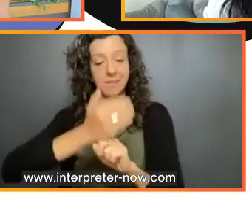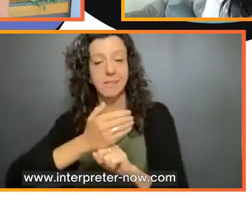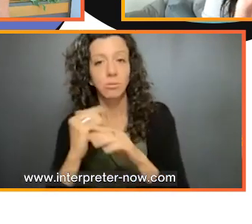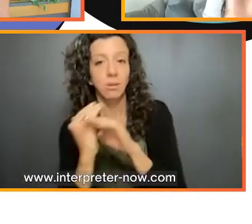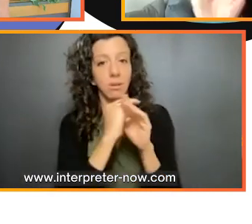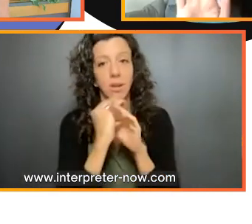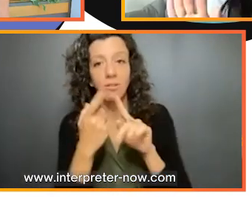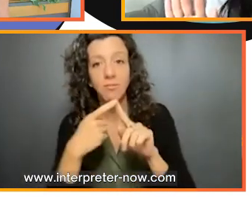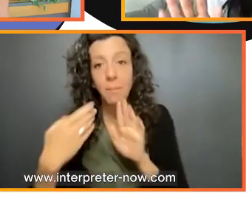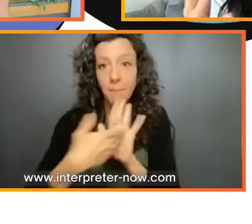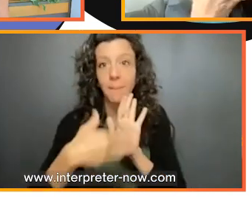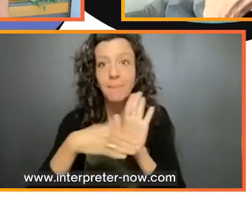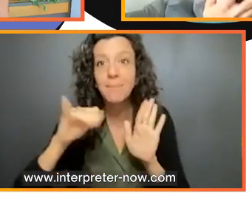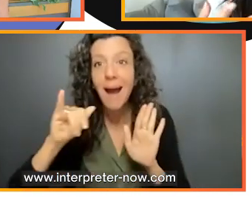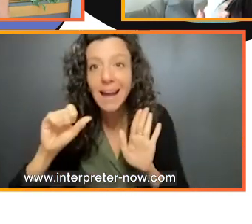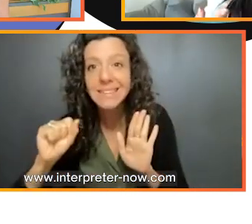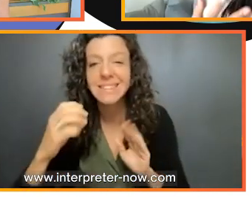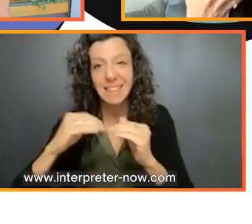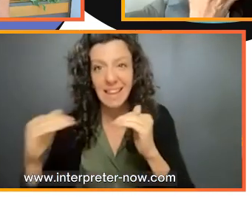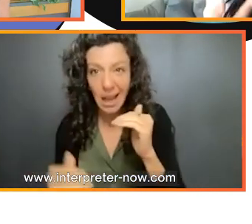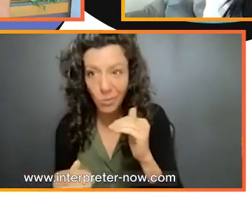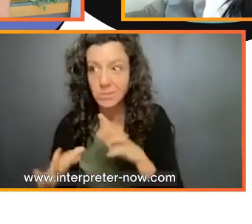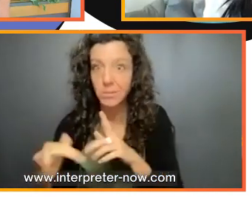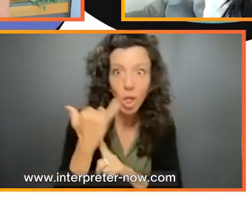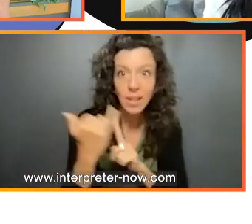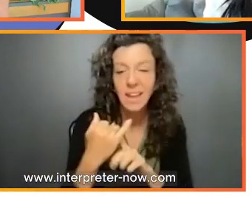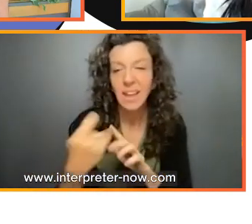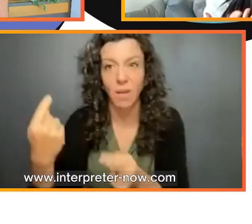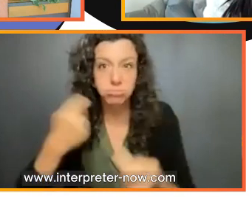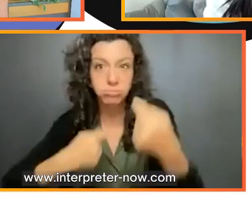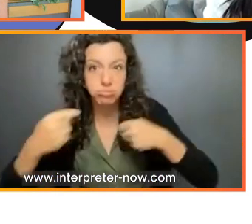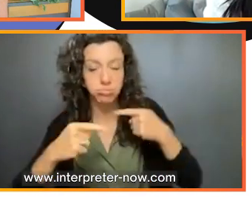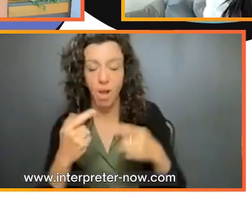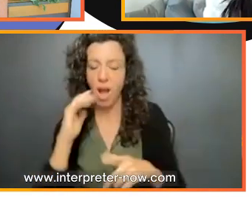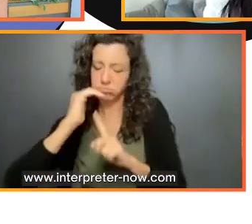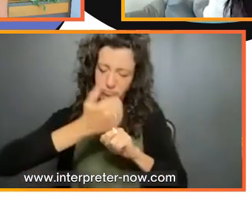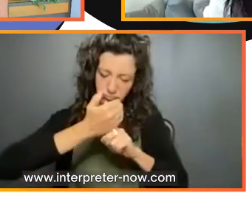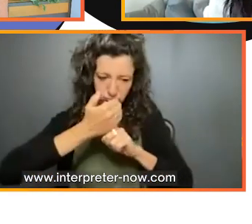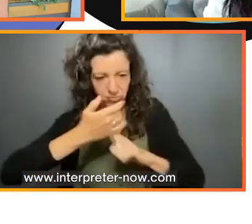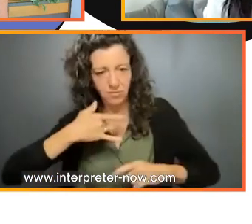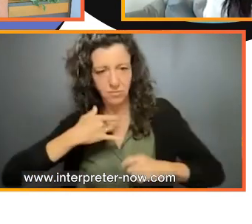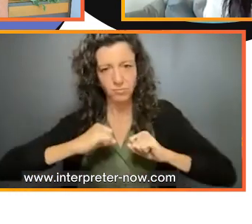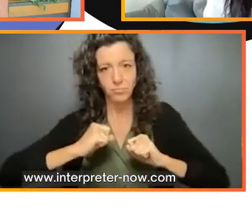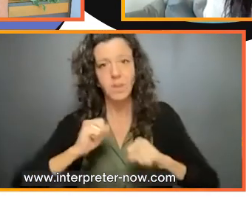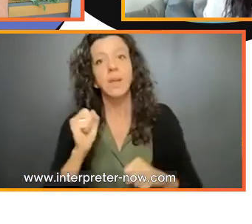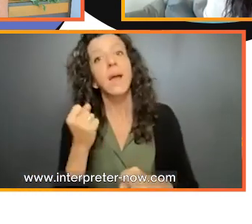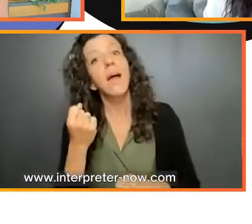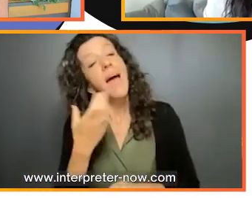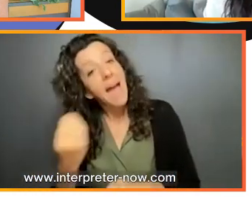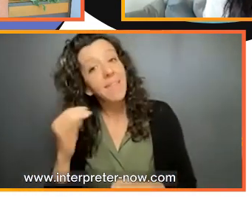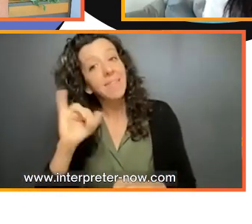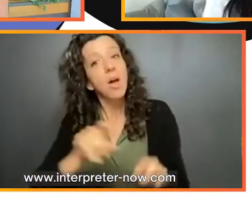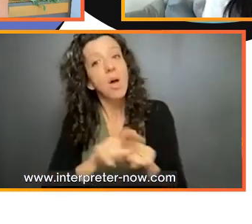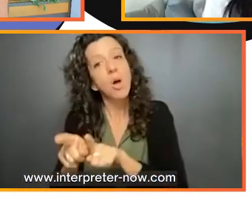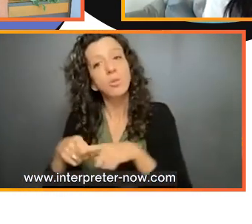order to shield from the biases and the inequities that were coming my way, the bullying, the harm, but also